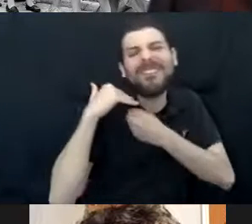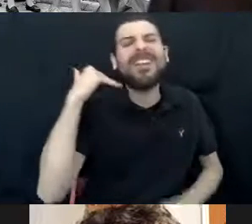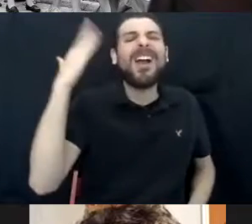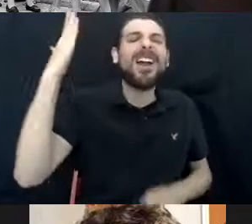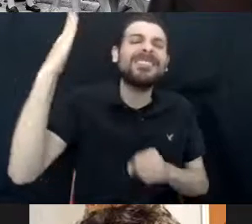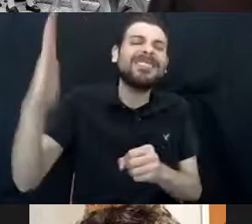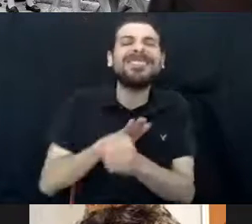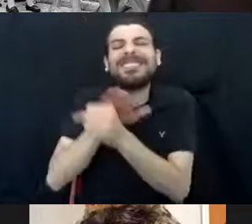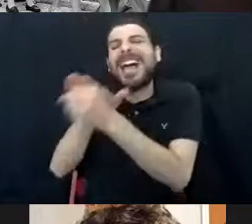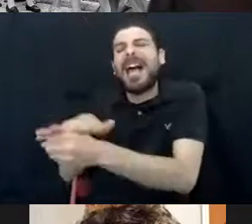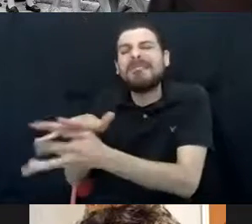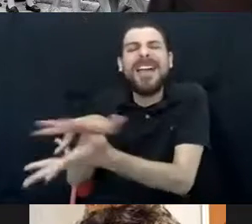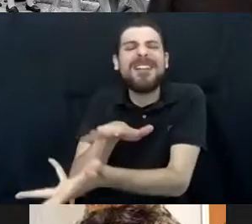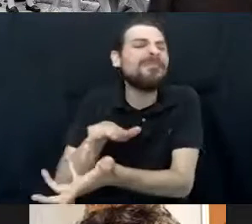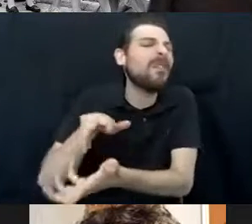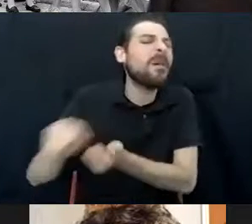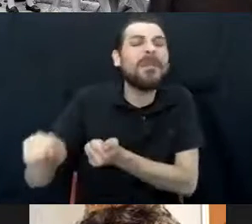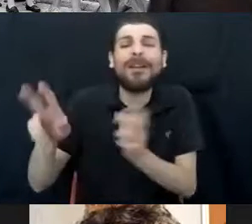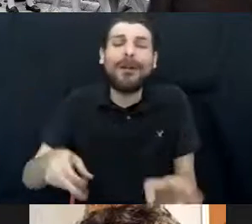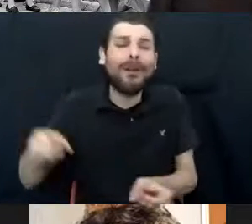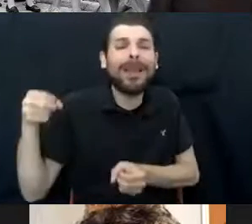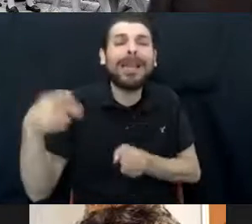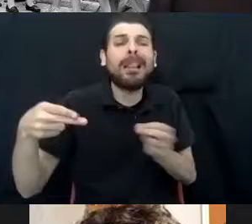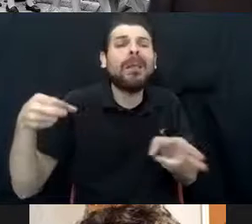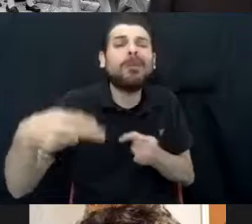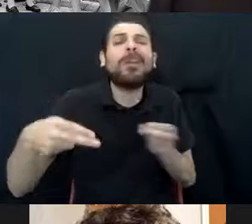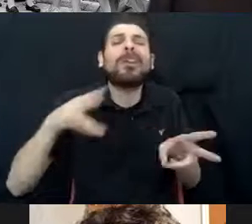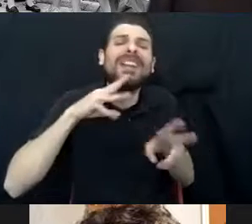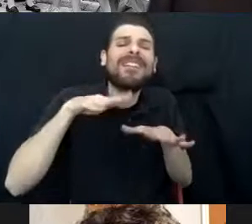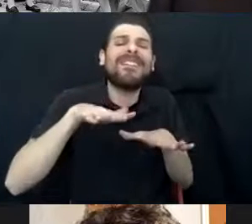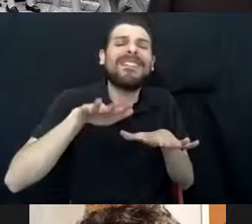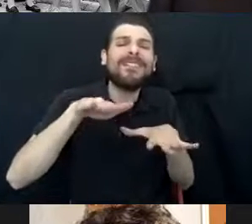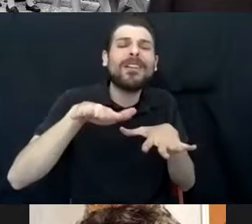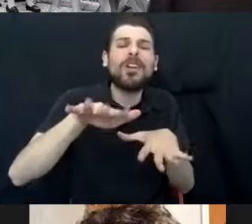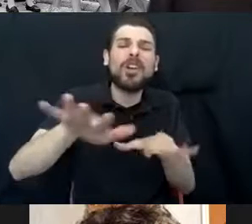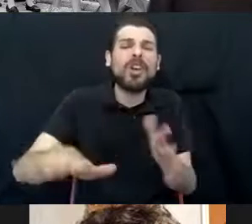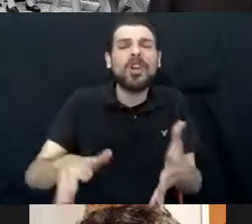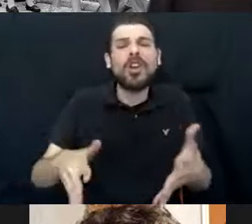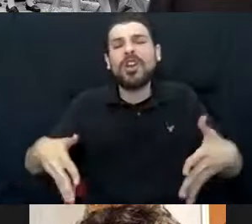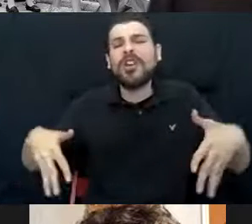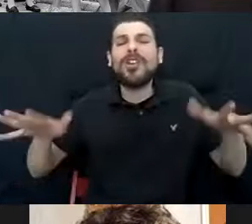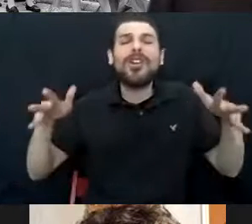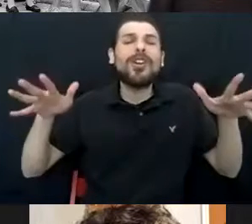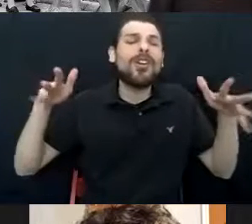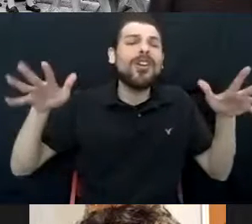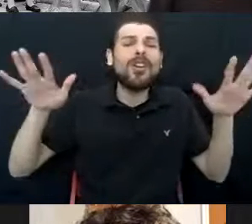river. Stop them from going in the river.